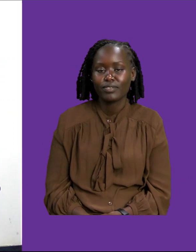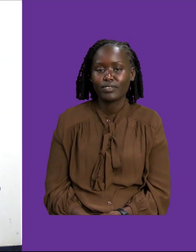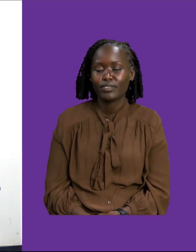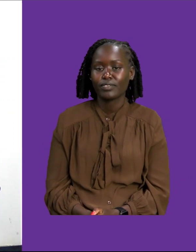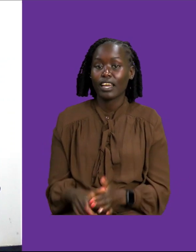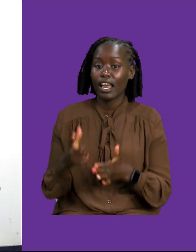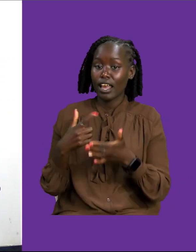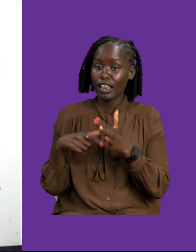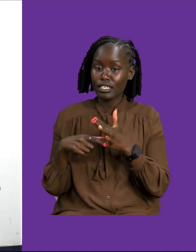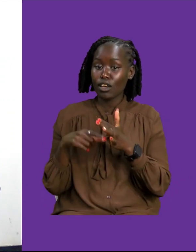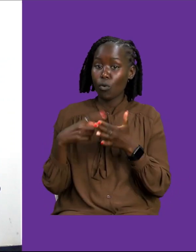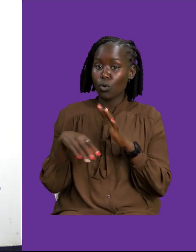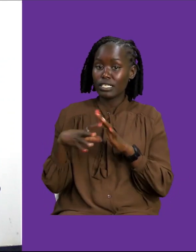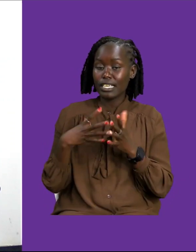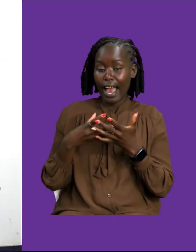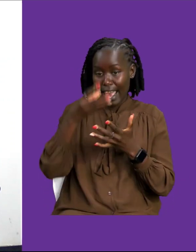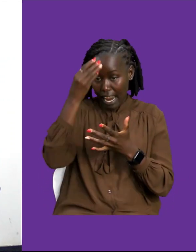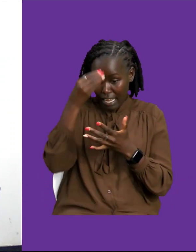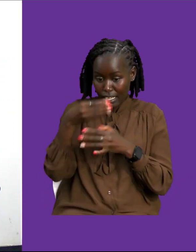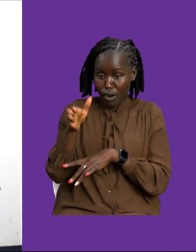That's what I learned when I went back to school after depression.